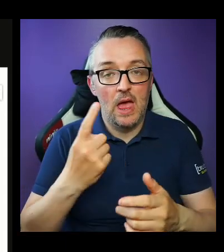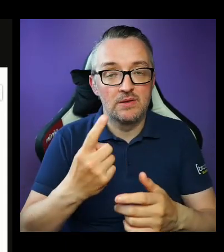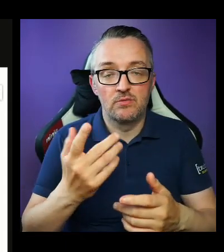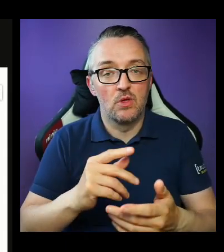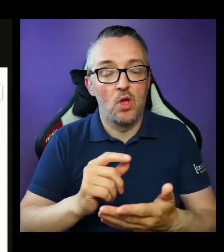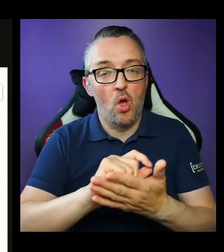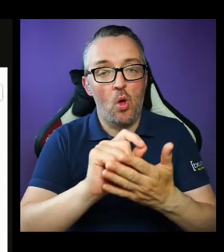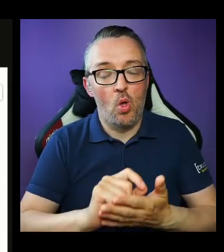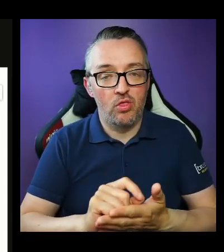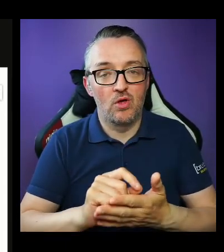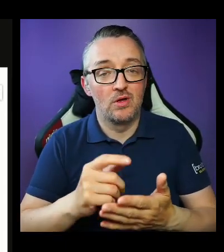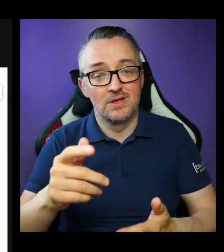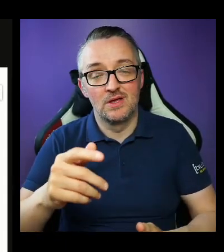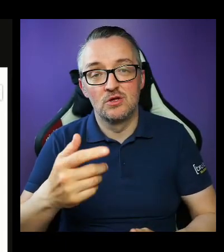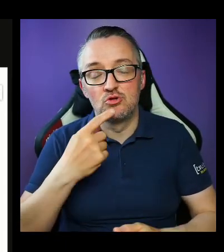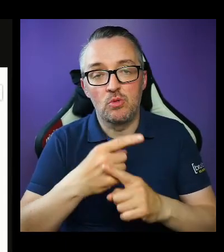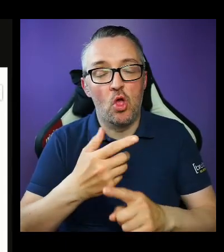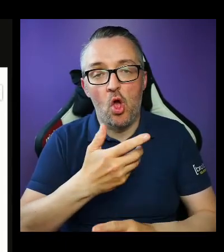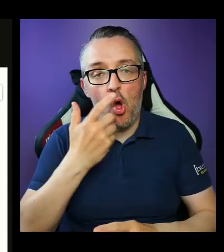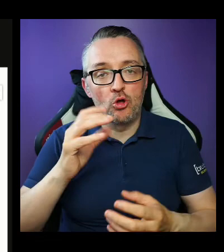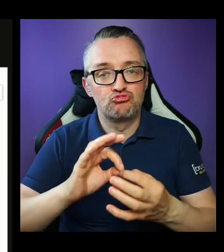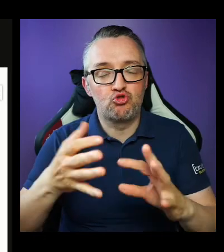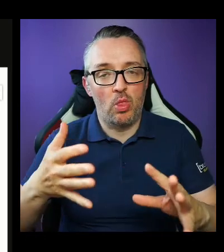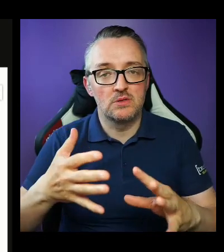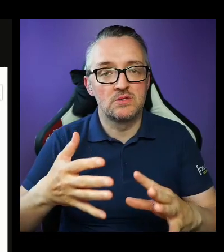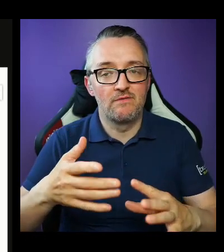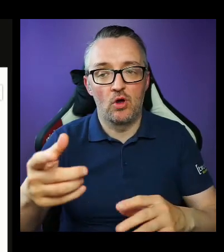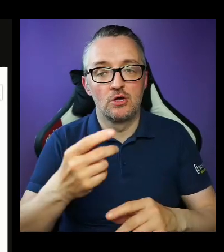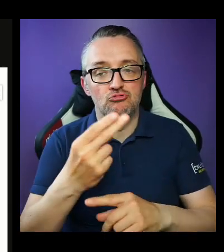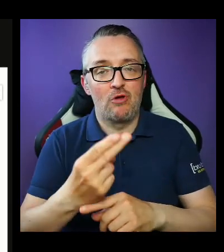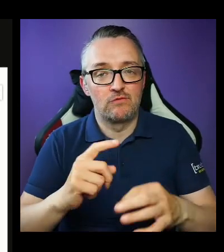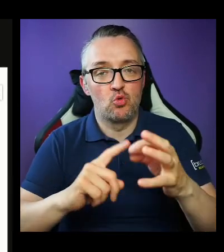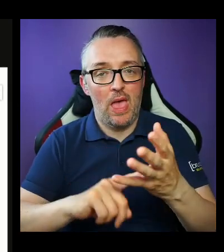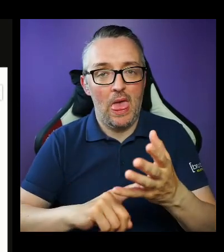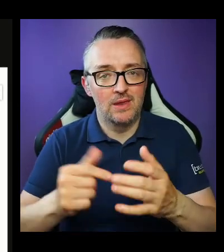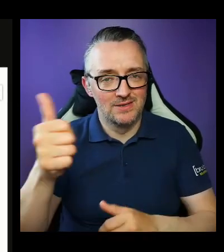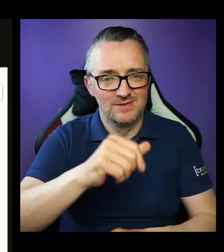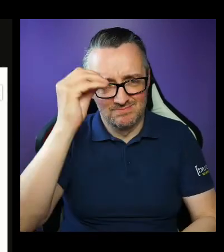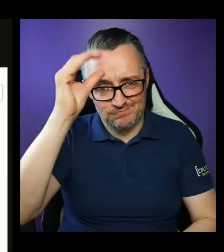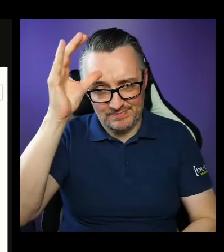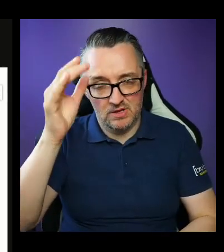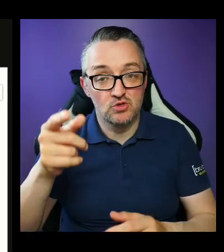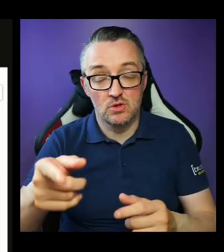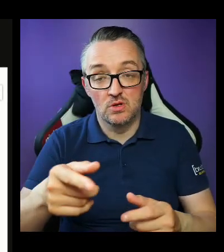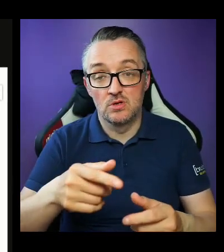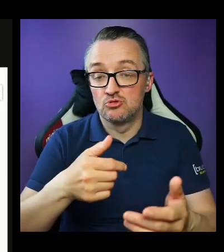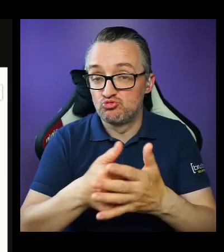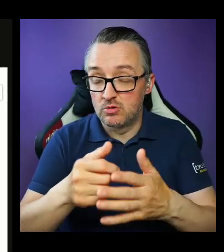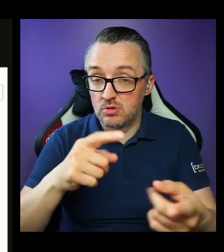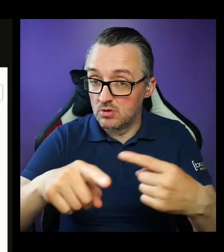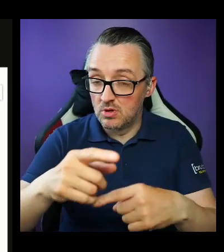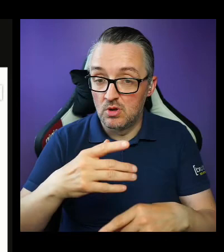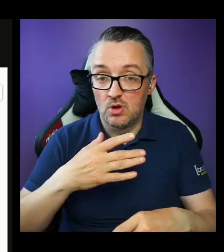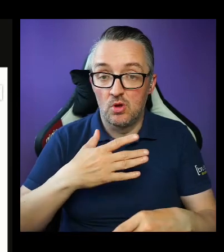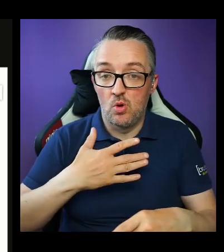author on Hot Chocolate, the GraphQL library for .NET. So who better to hear from on that topic? And as usual, if you need